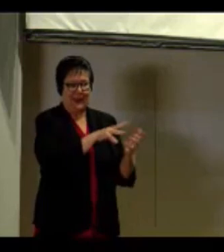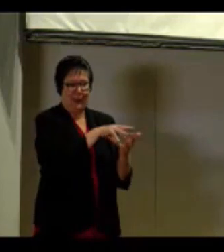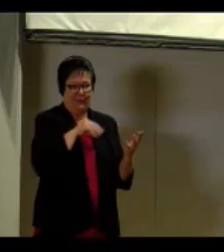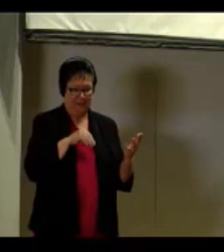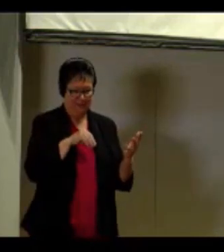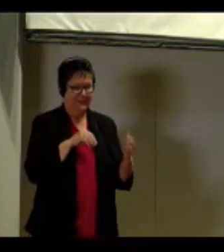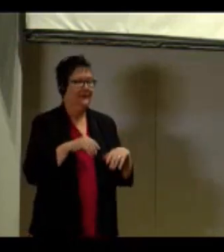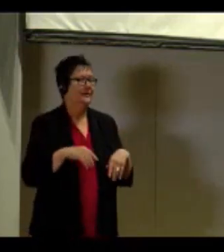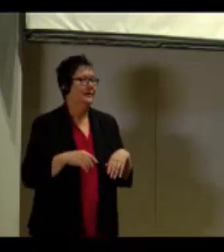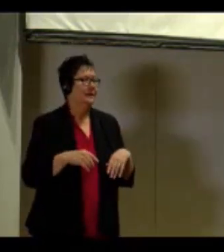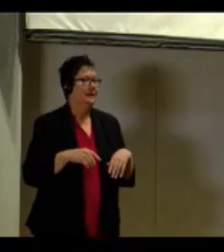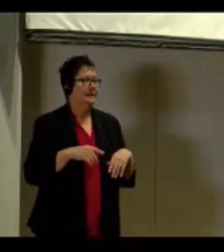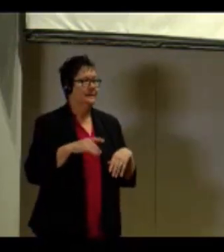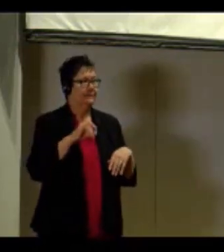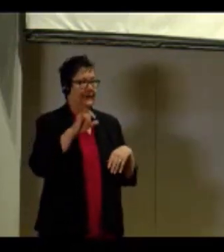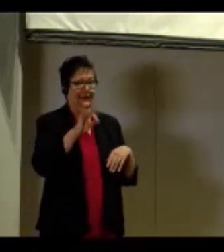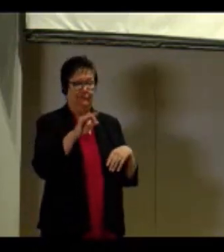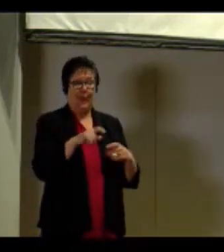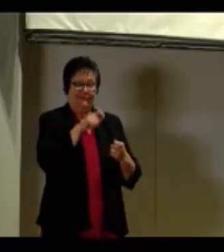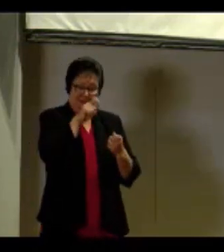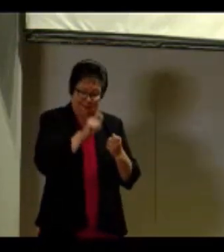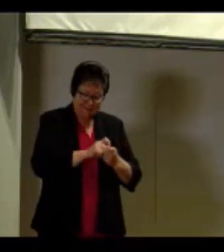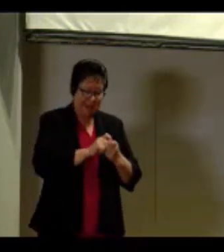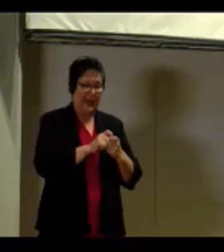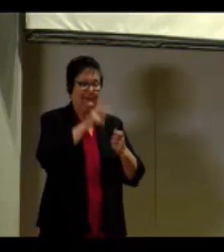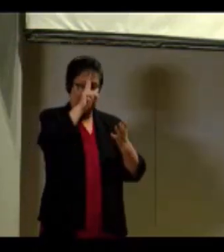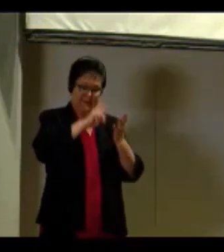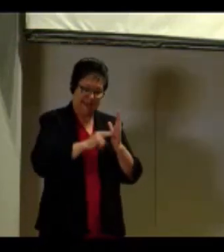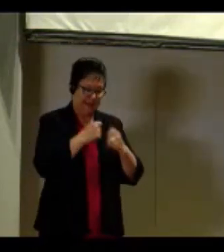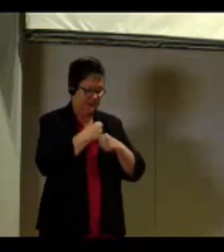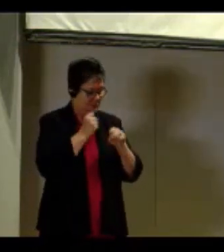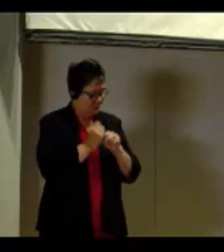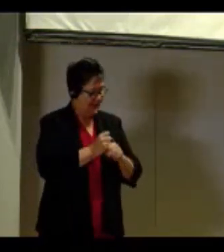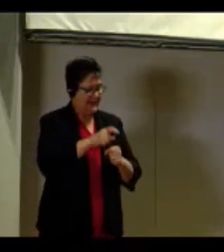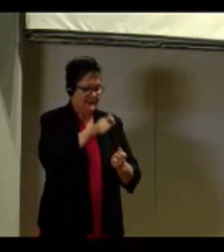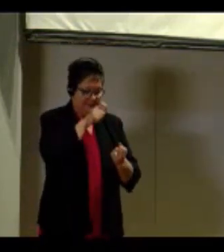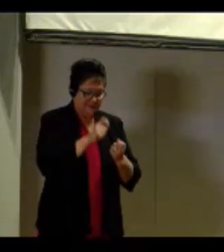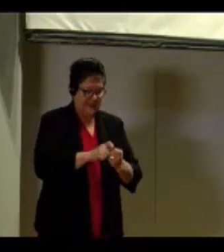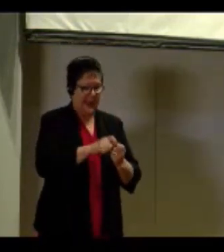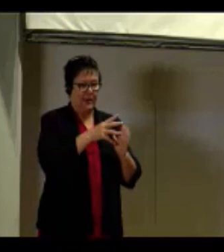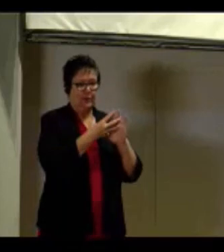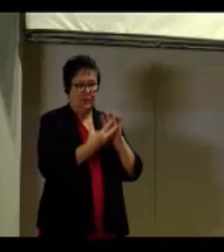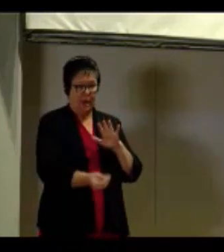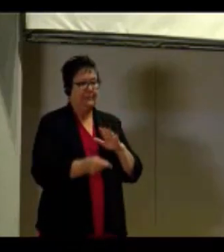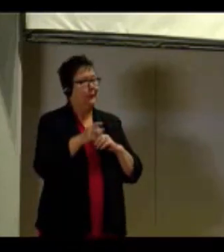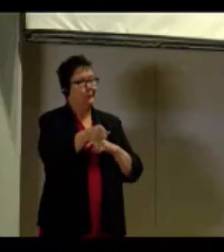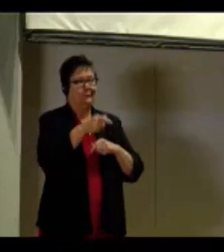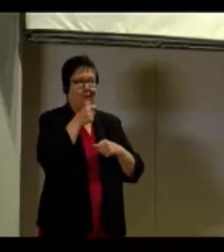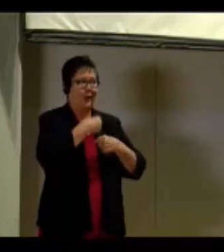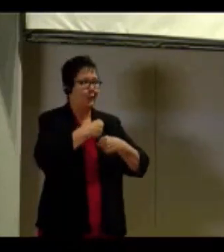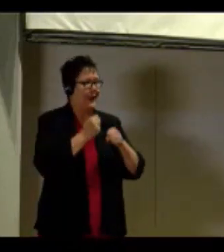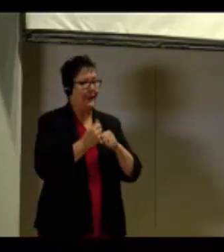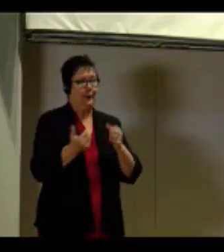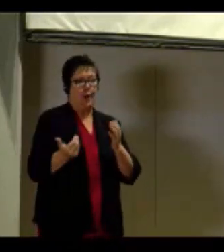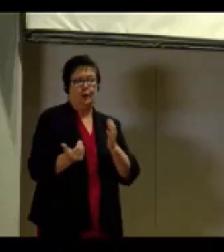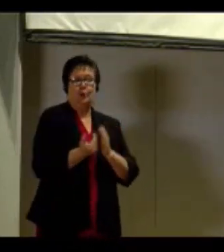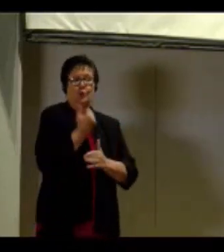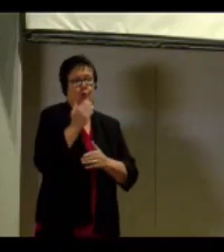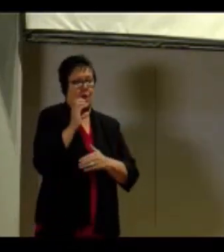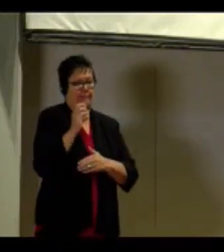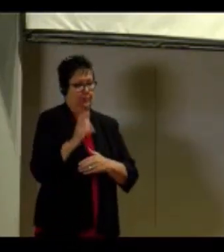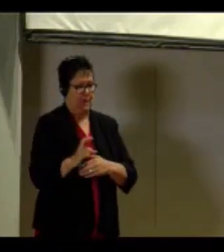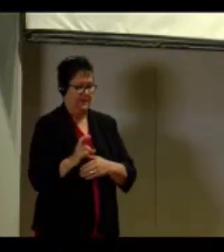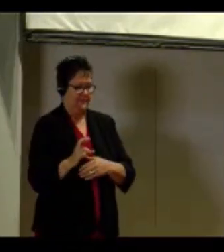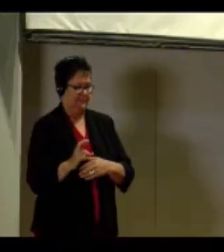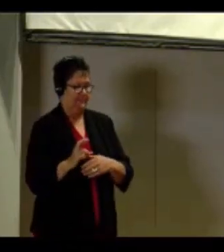just have a literal copy, or your intent is just to create a literal copy, you haven't created a new copyright.